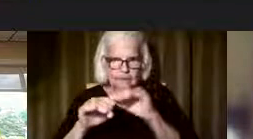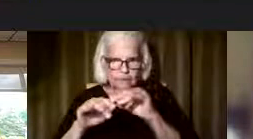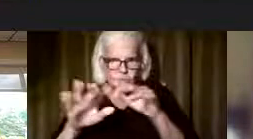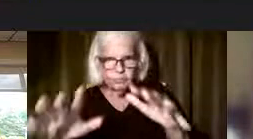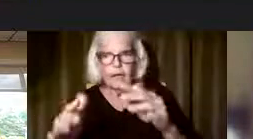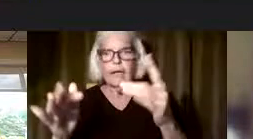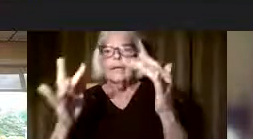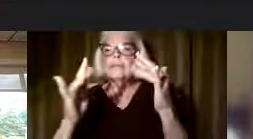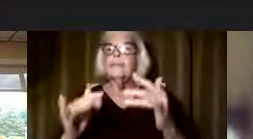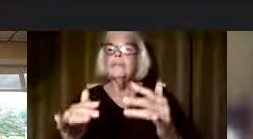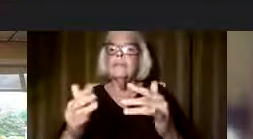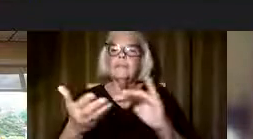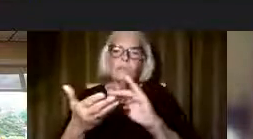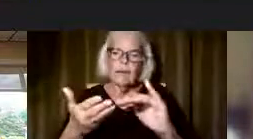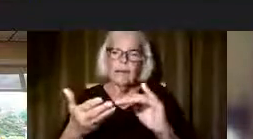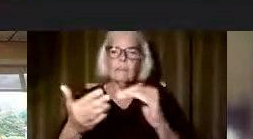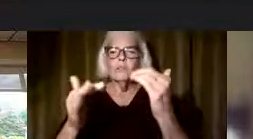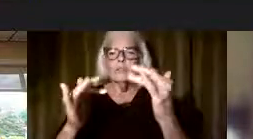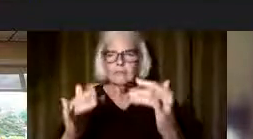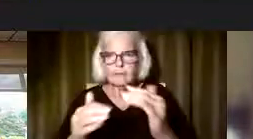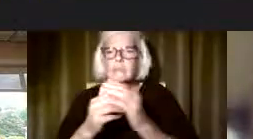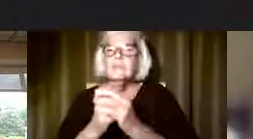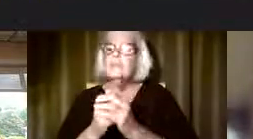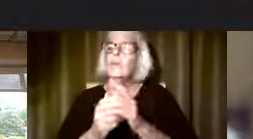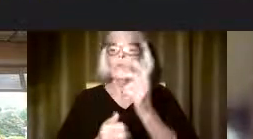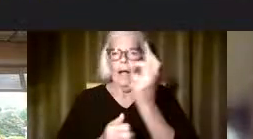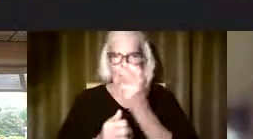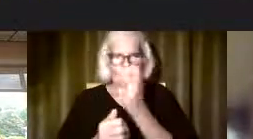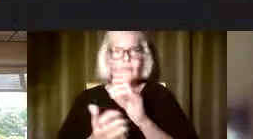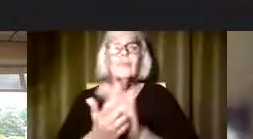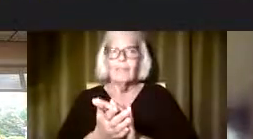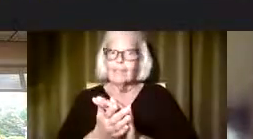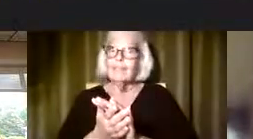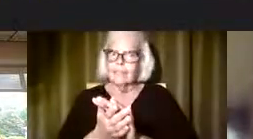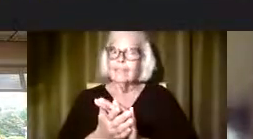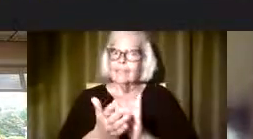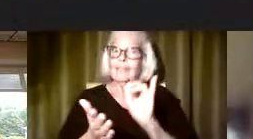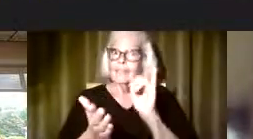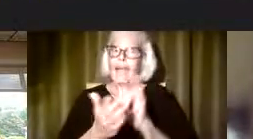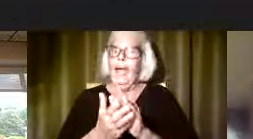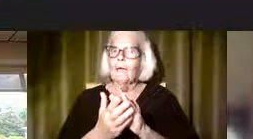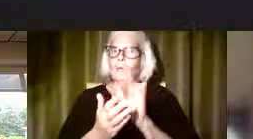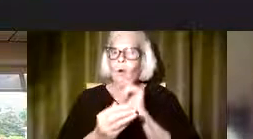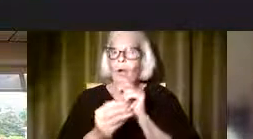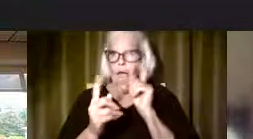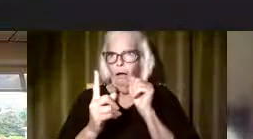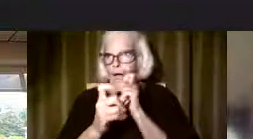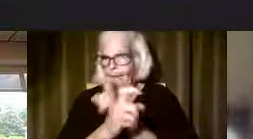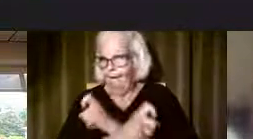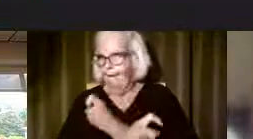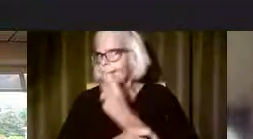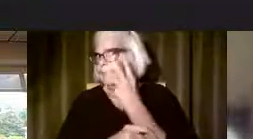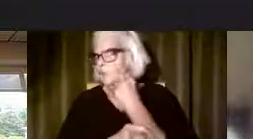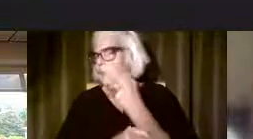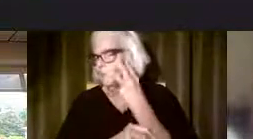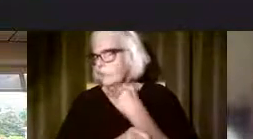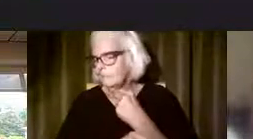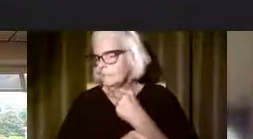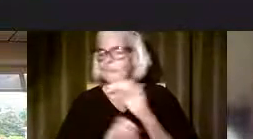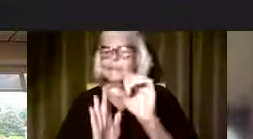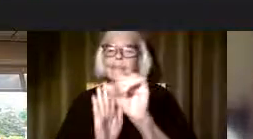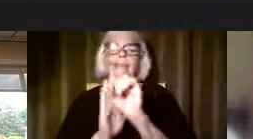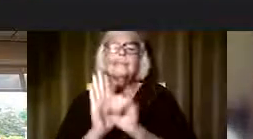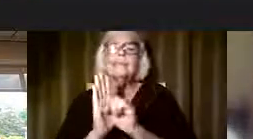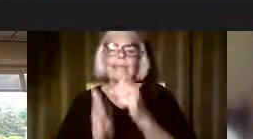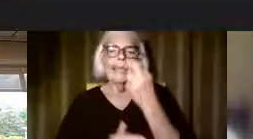was quite the experience. The state recognized that it wasn't sustainable to continue